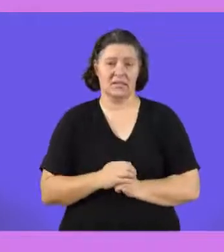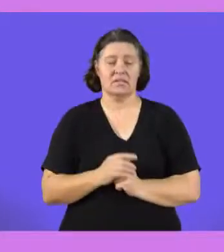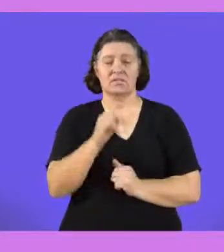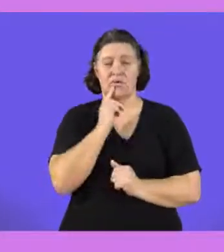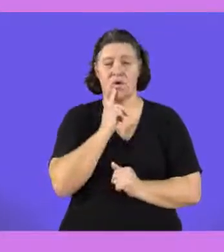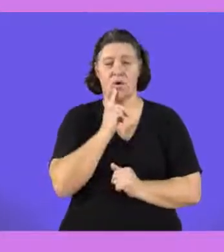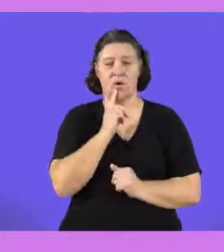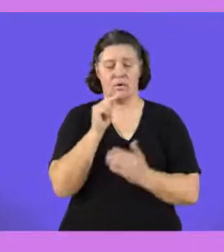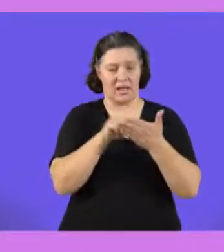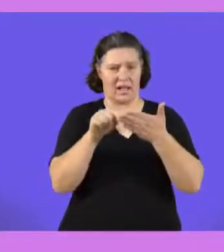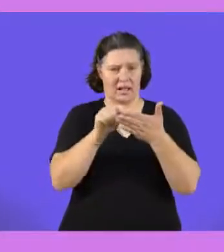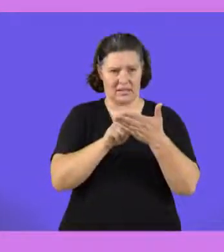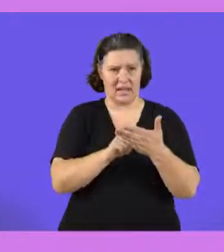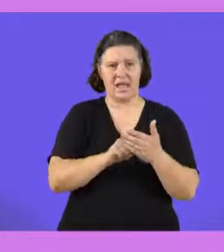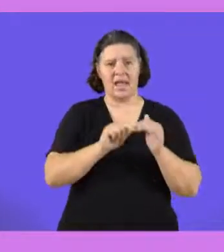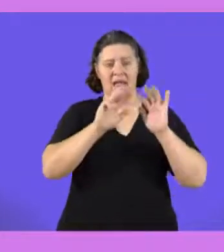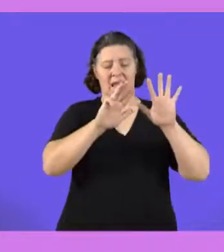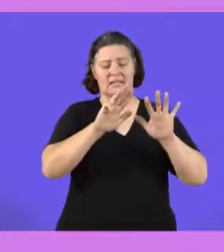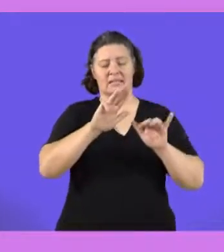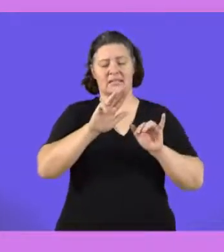So therefore, if I type this in on my calculator,